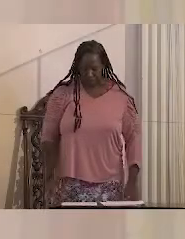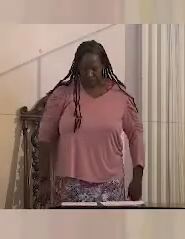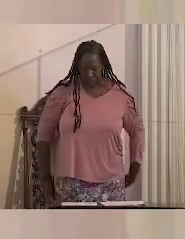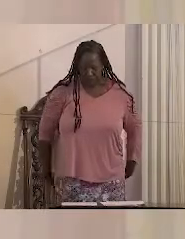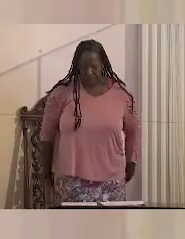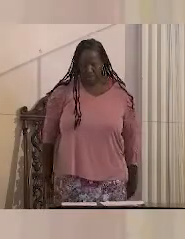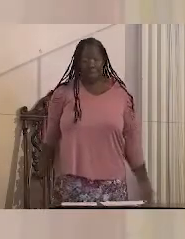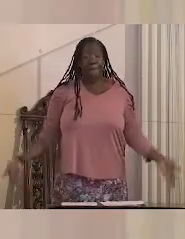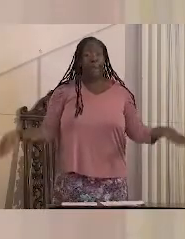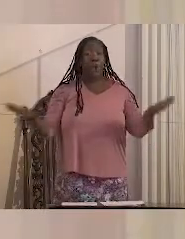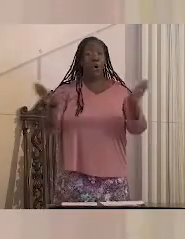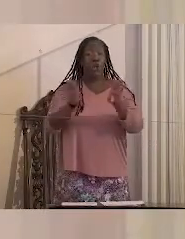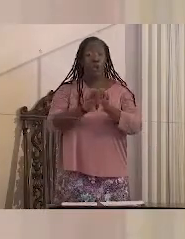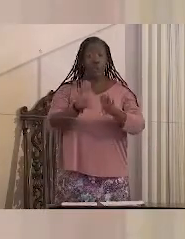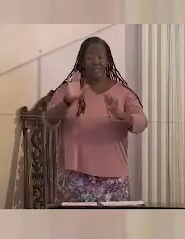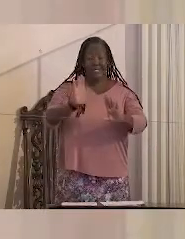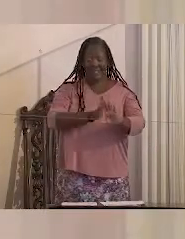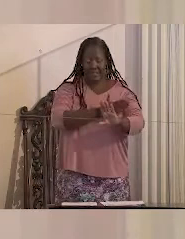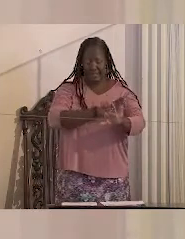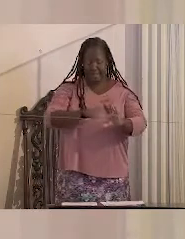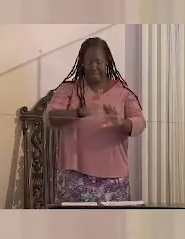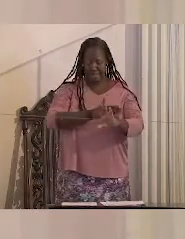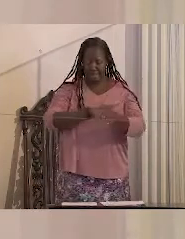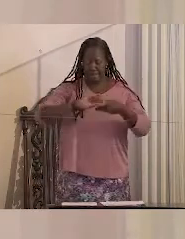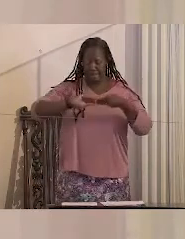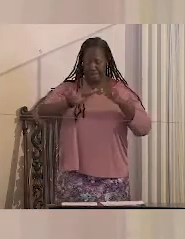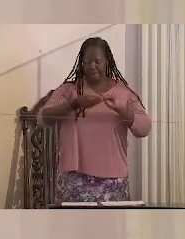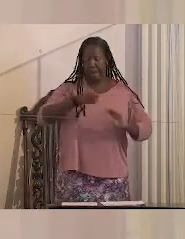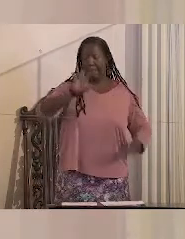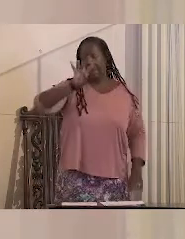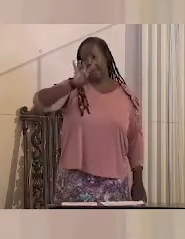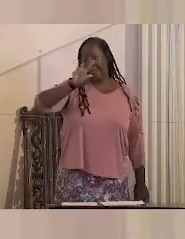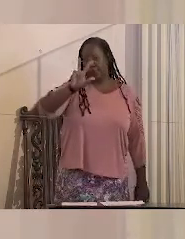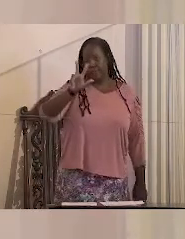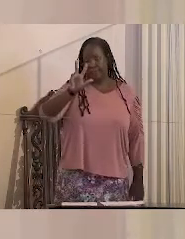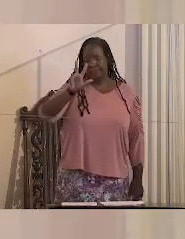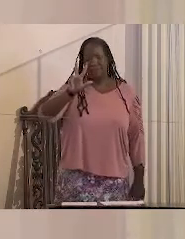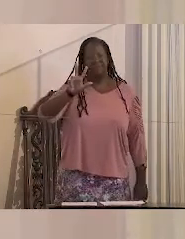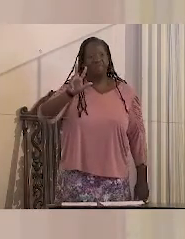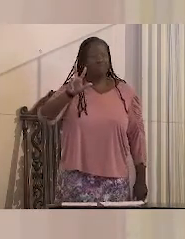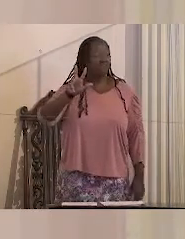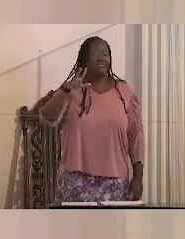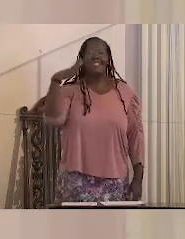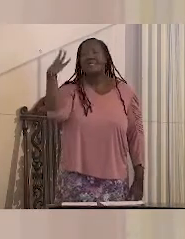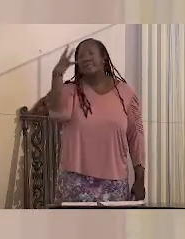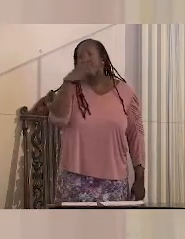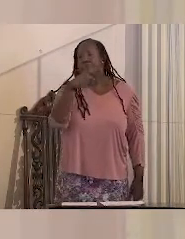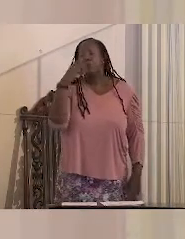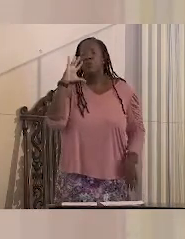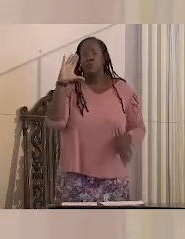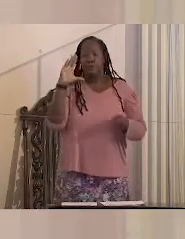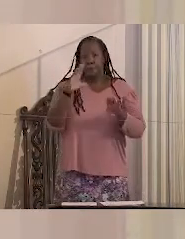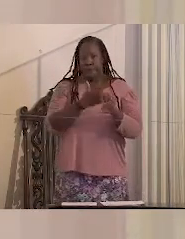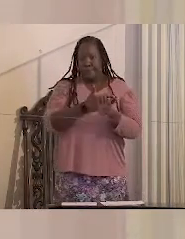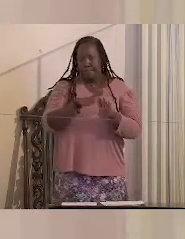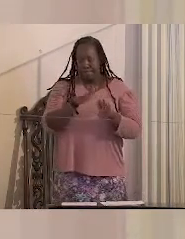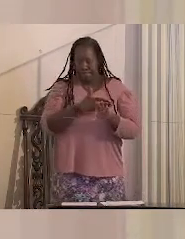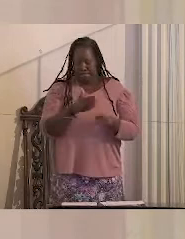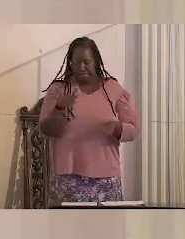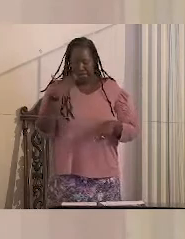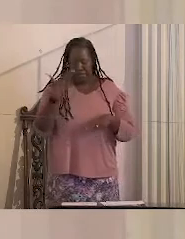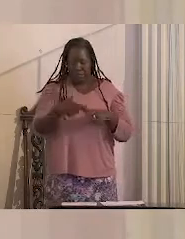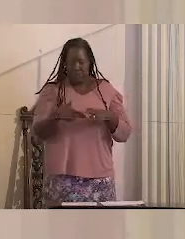Our closing hymn is number 83. It's a beautiful hymn